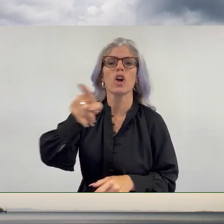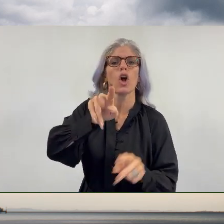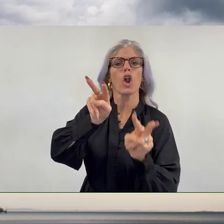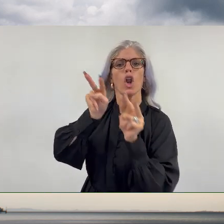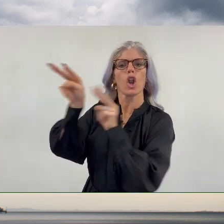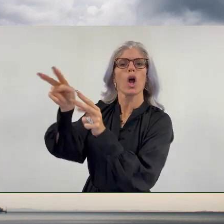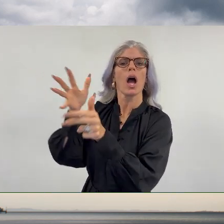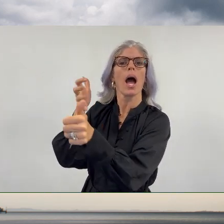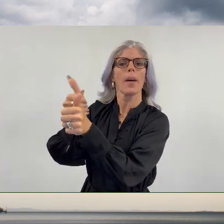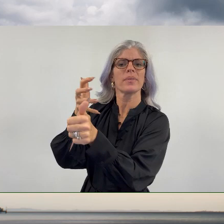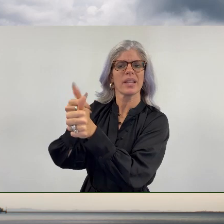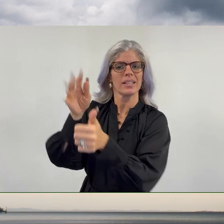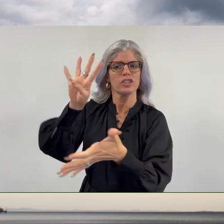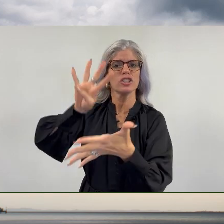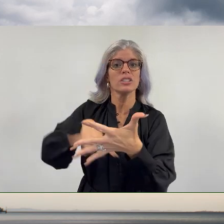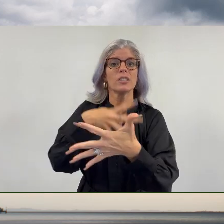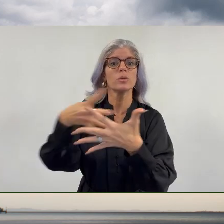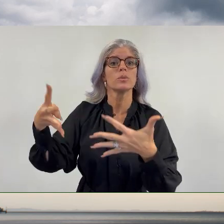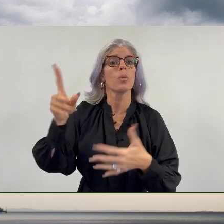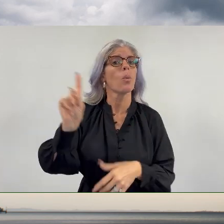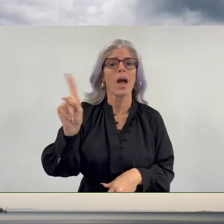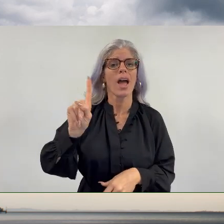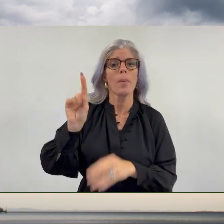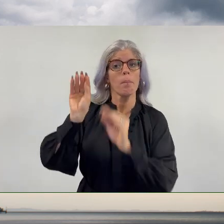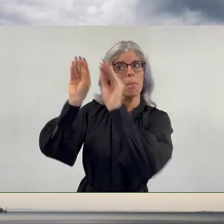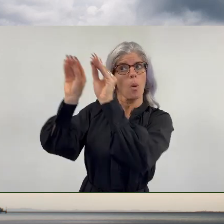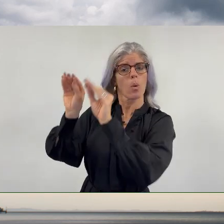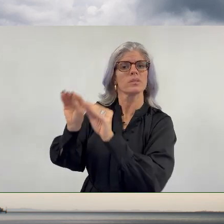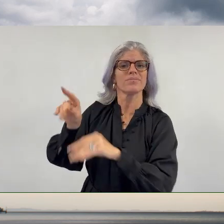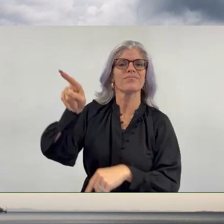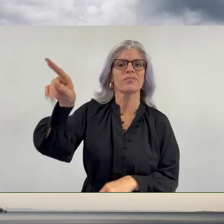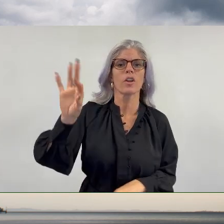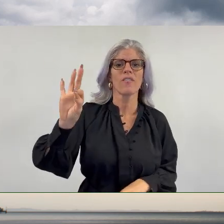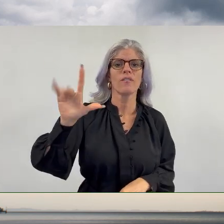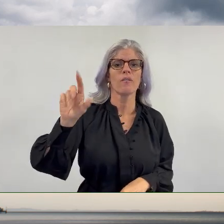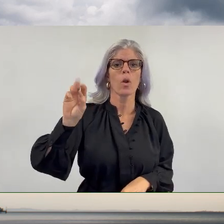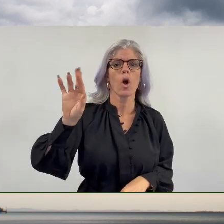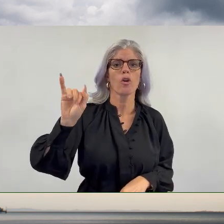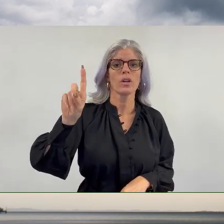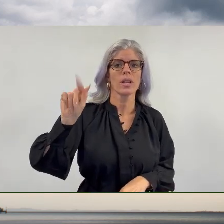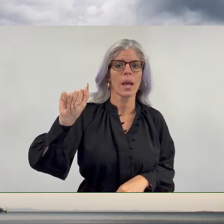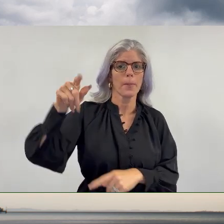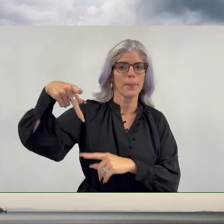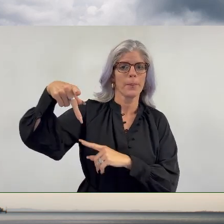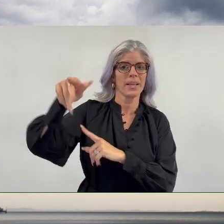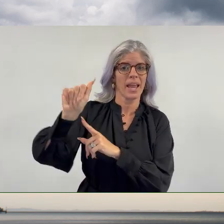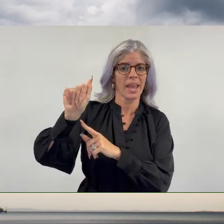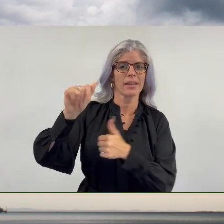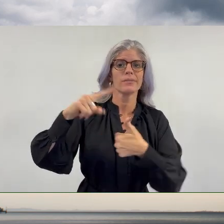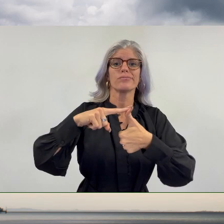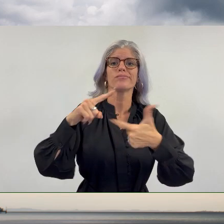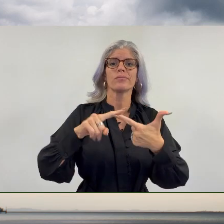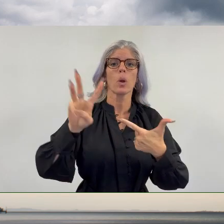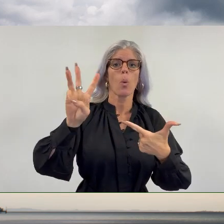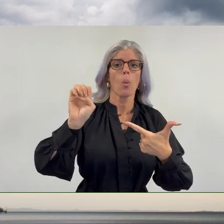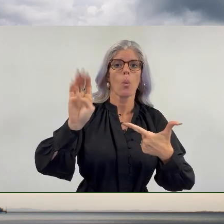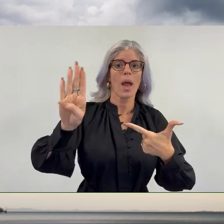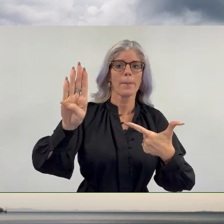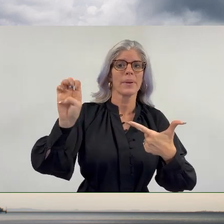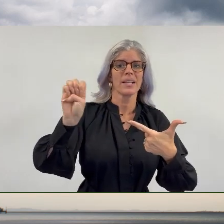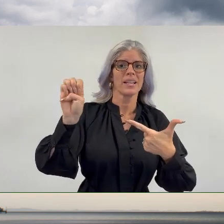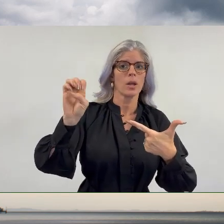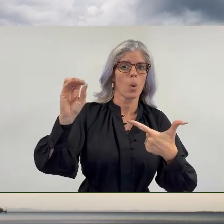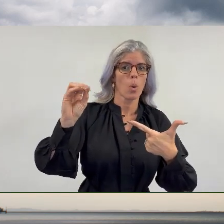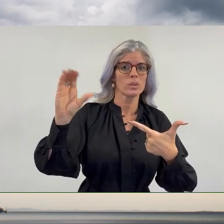schedule posted in Florida PA, Web EOC, or floridadisaster.org. Thank you for posting your questions in the